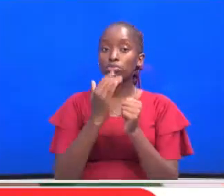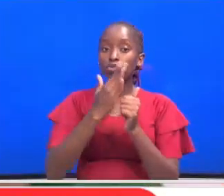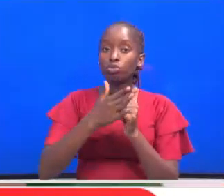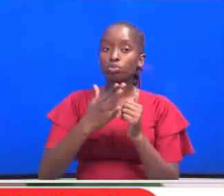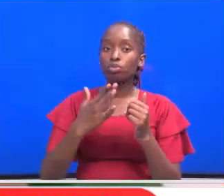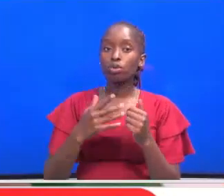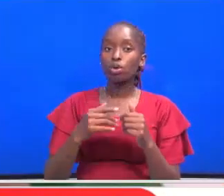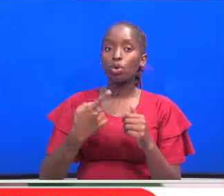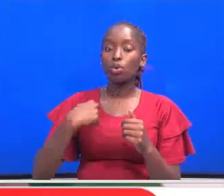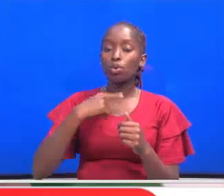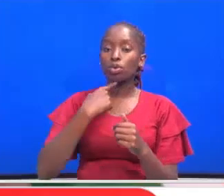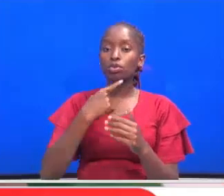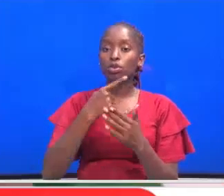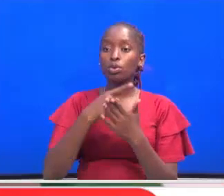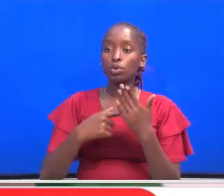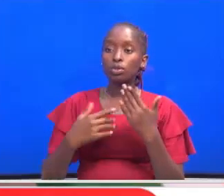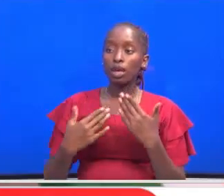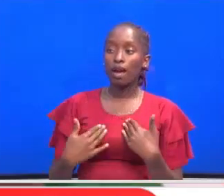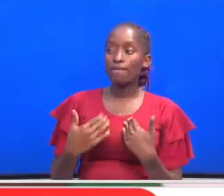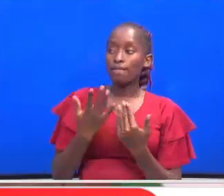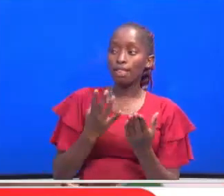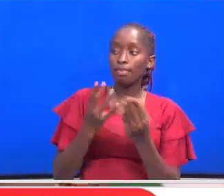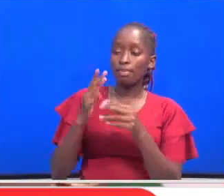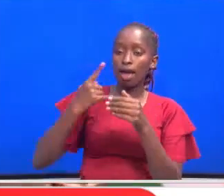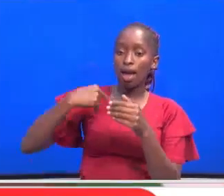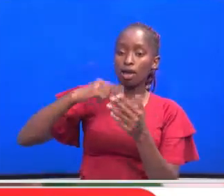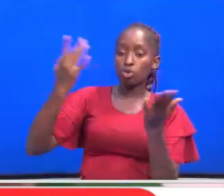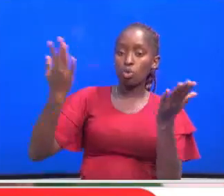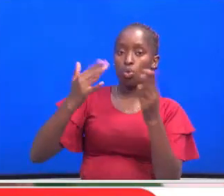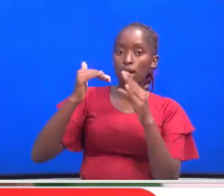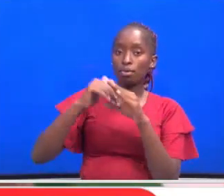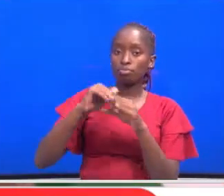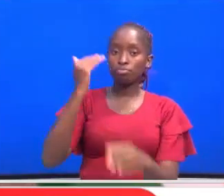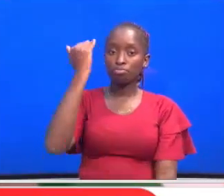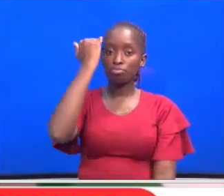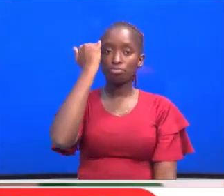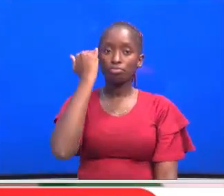the withdrawal was they took us to court in London.